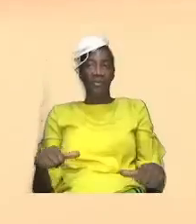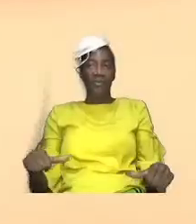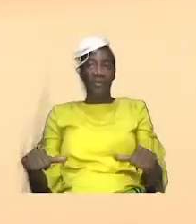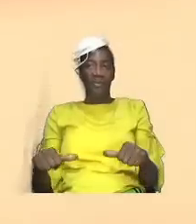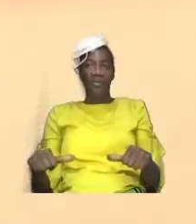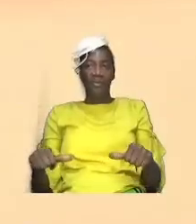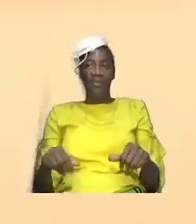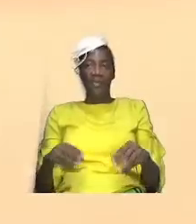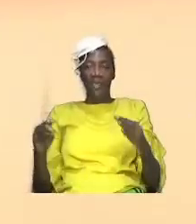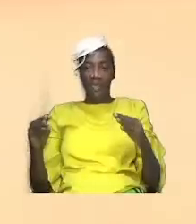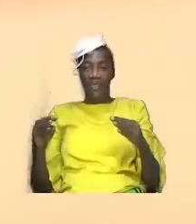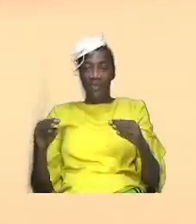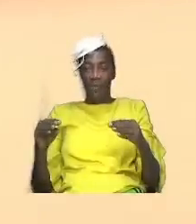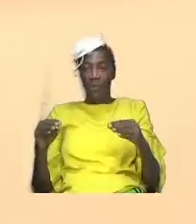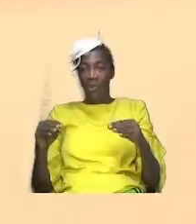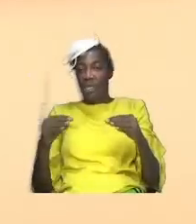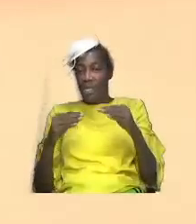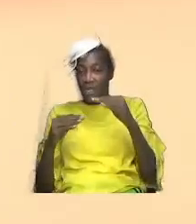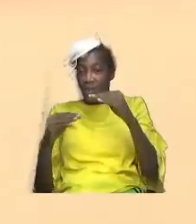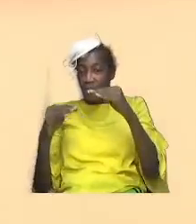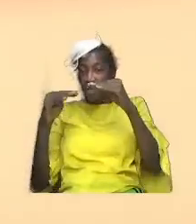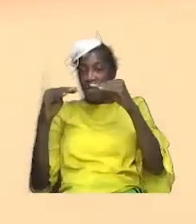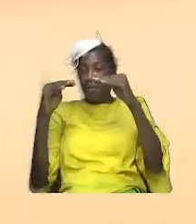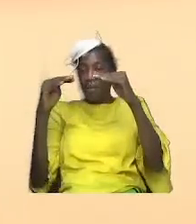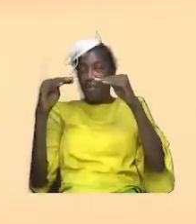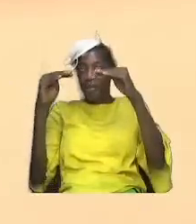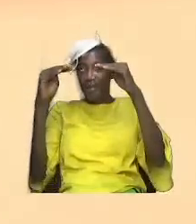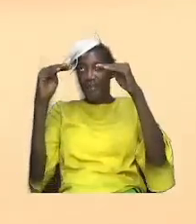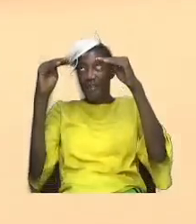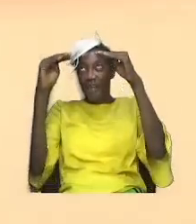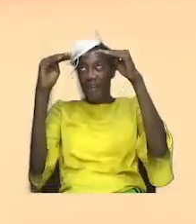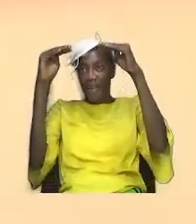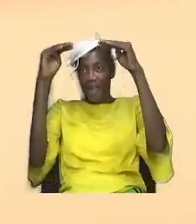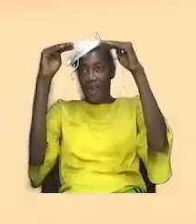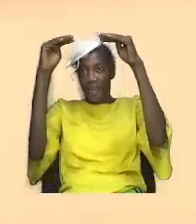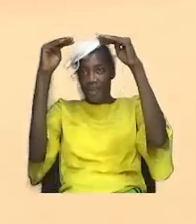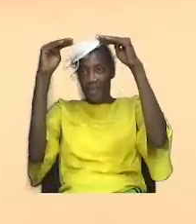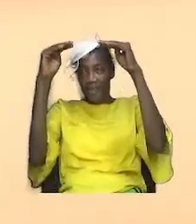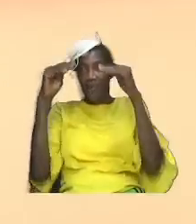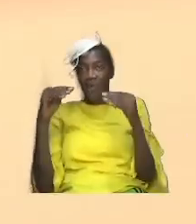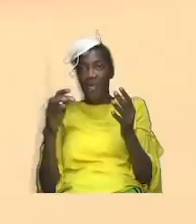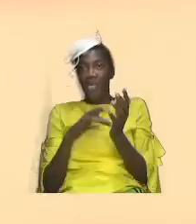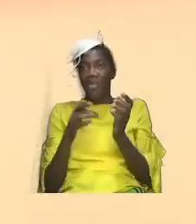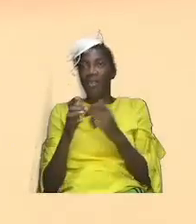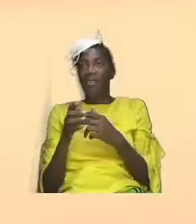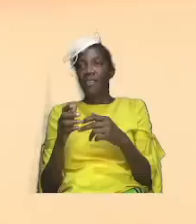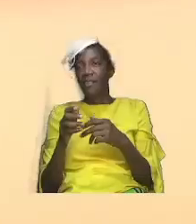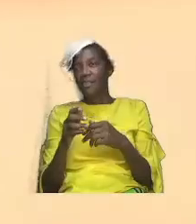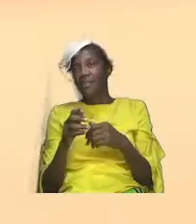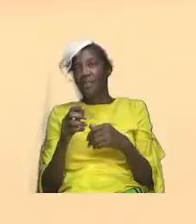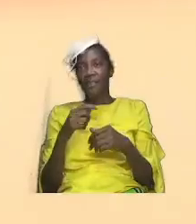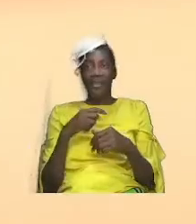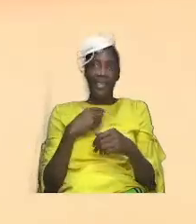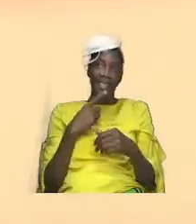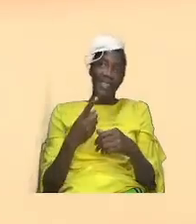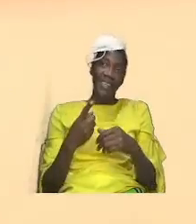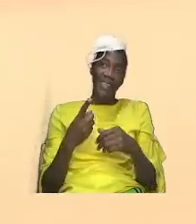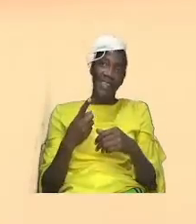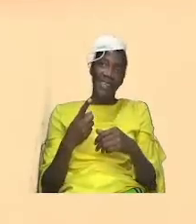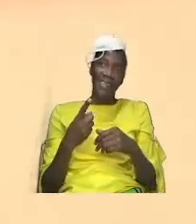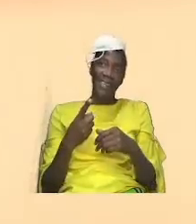determines ultimately altitude. And Jesus said that lady, that widow's